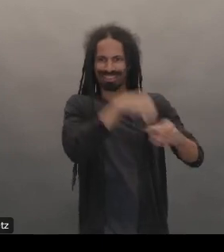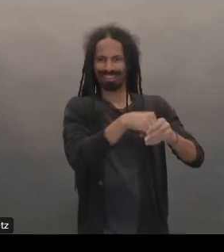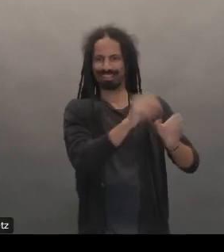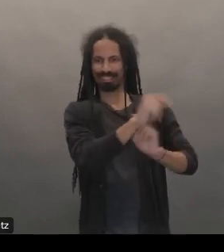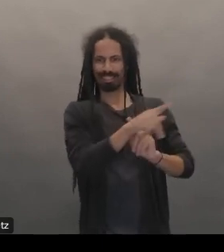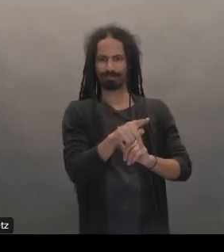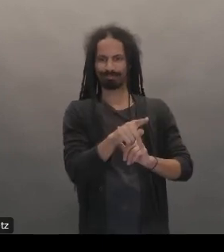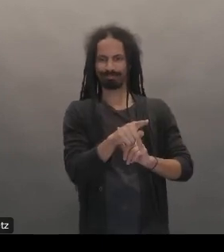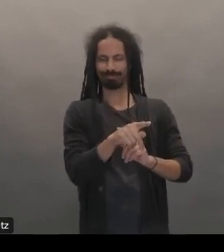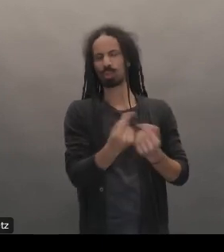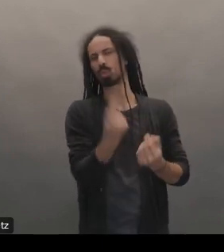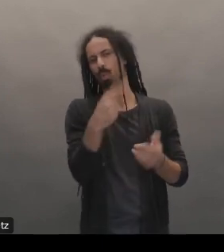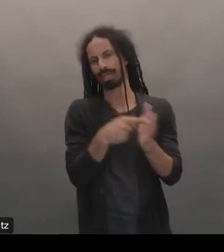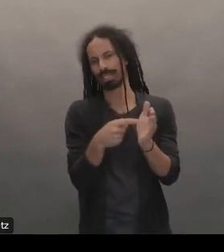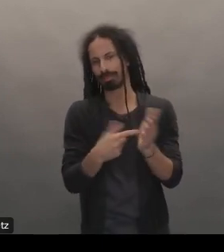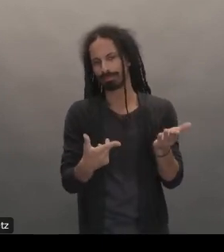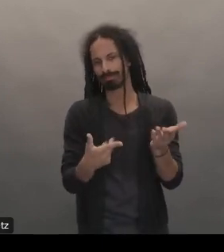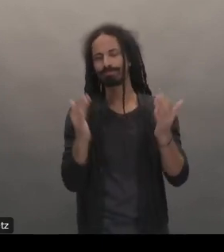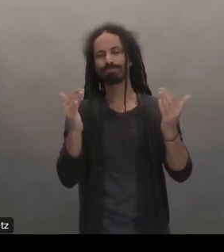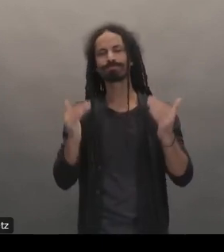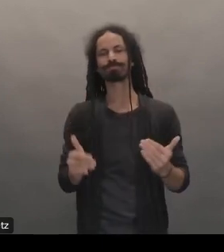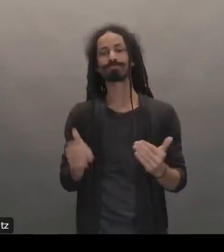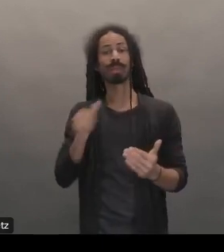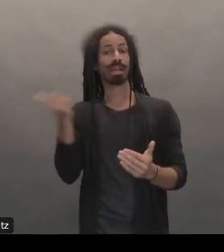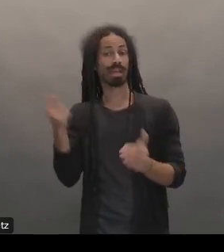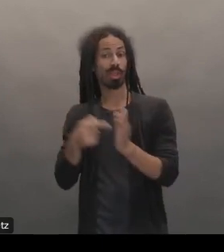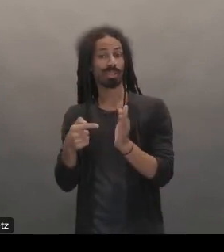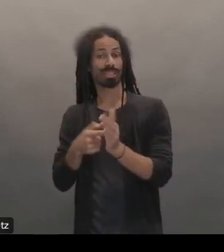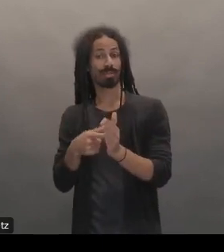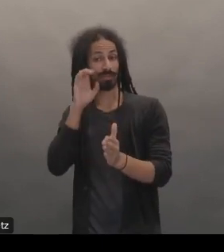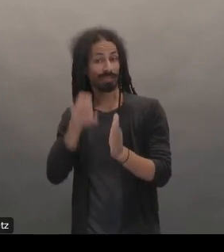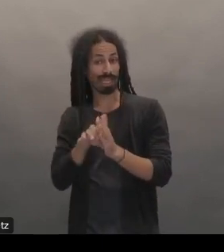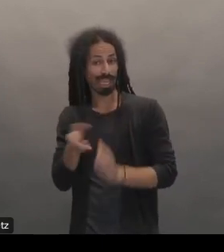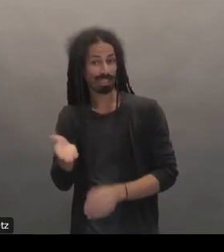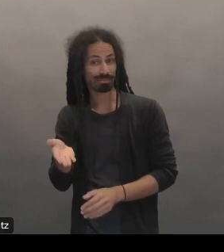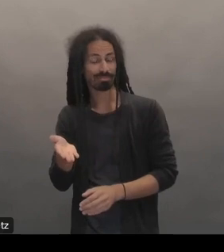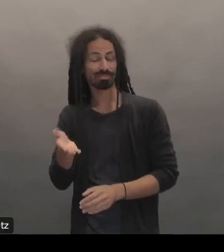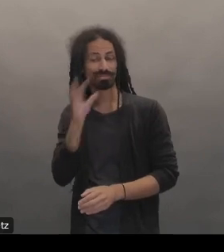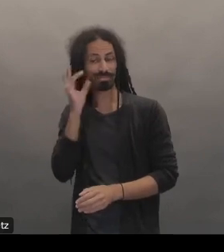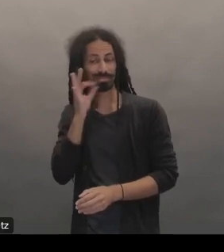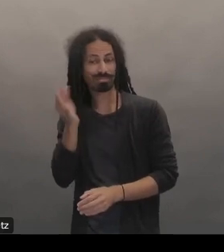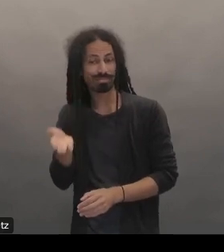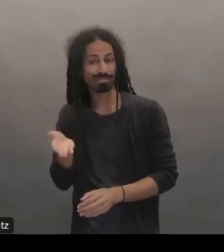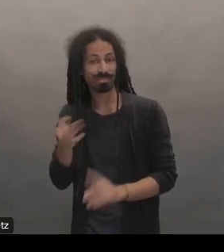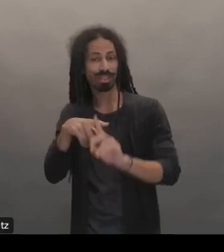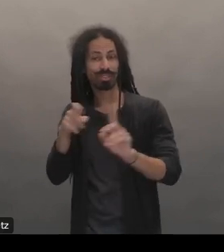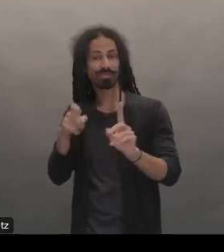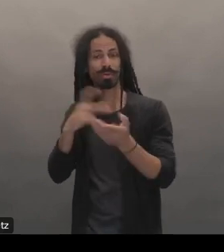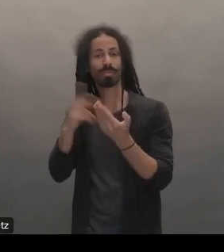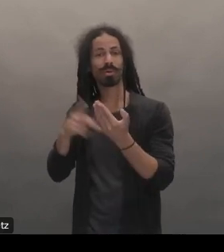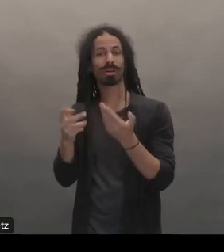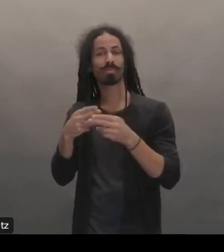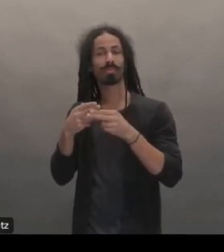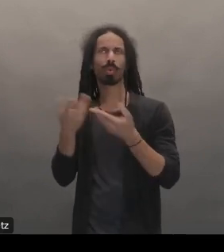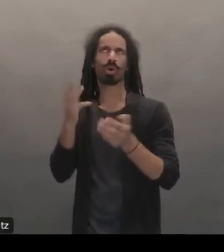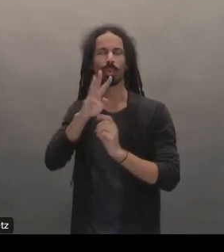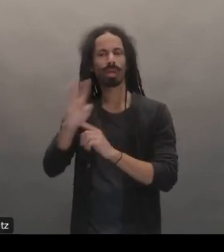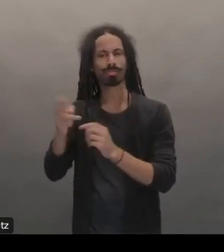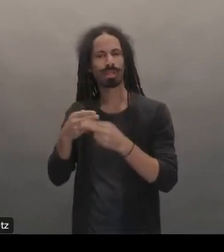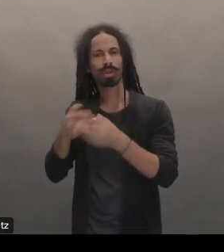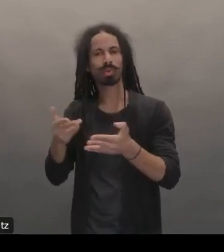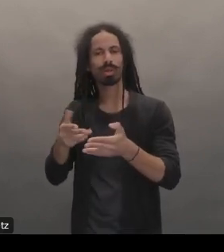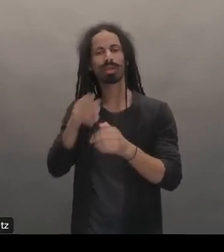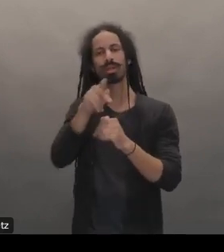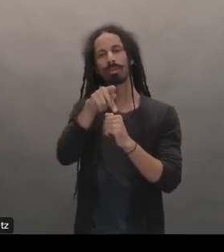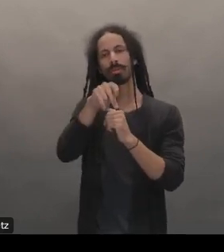Another example, our first image, the cat, comes from a program called, or a website called Pixabay.